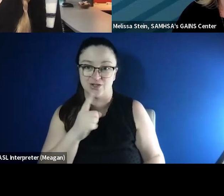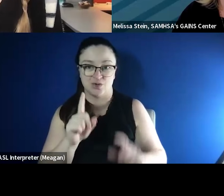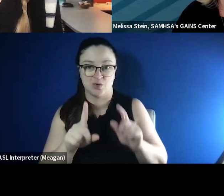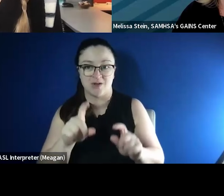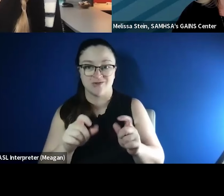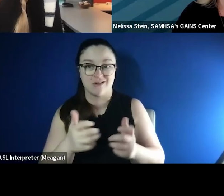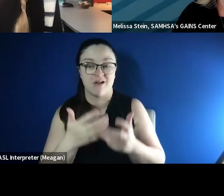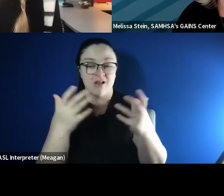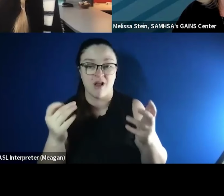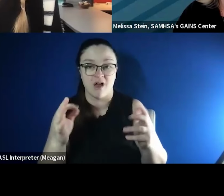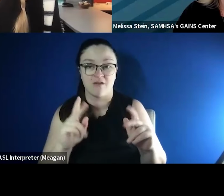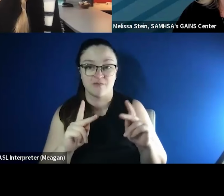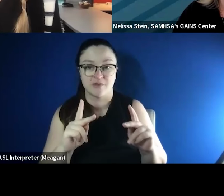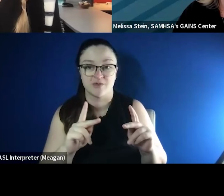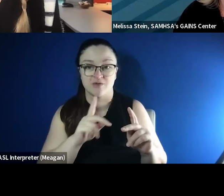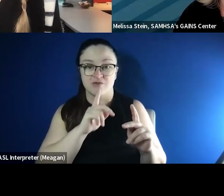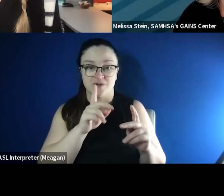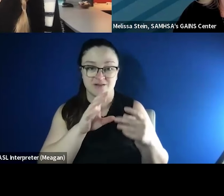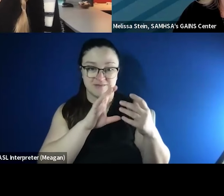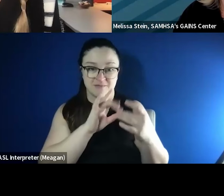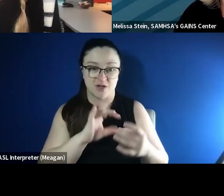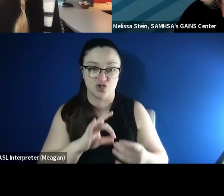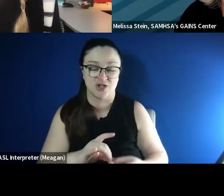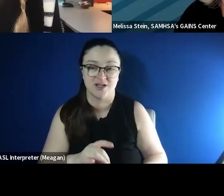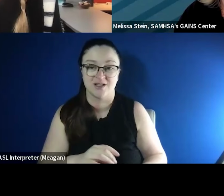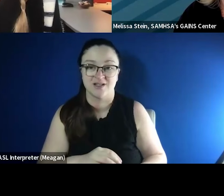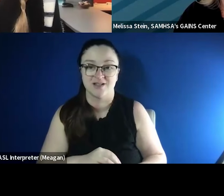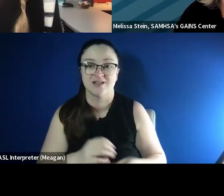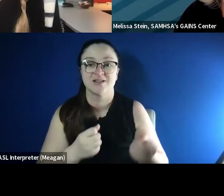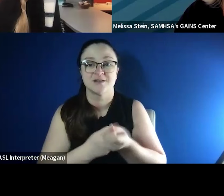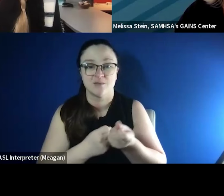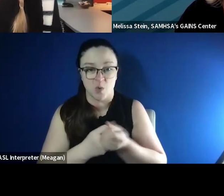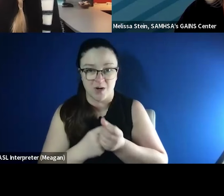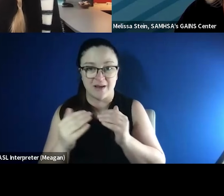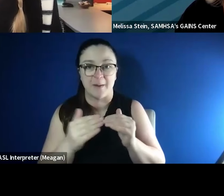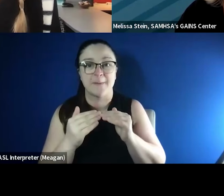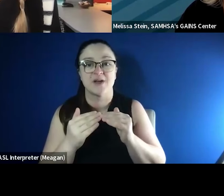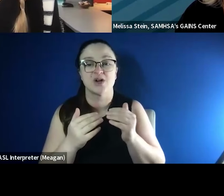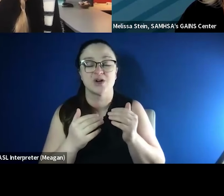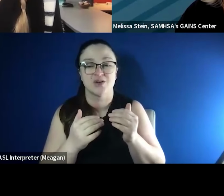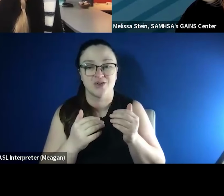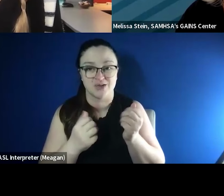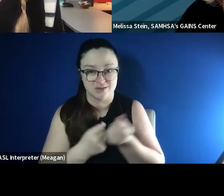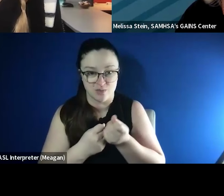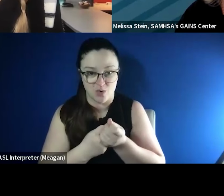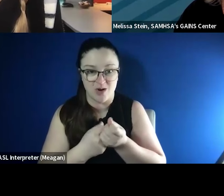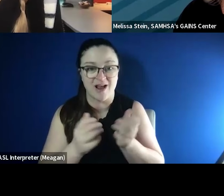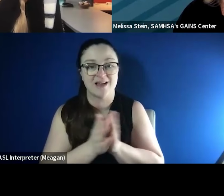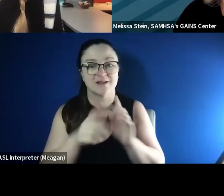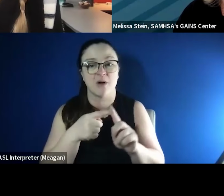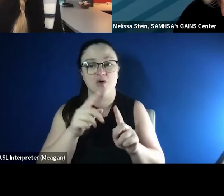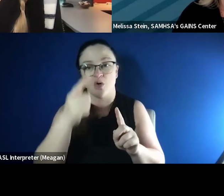A lot of folks really chiming in, supporting peer support and really, you know, what are your thoughts around peer support?